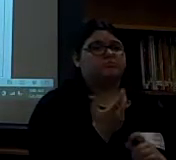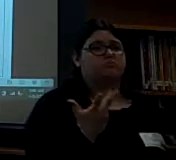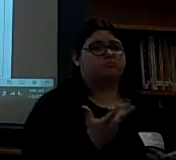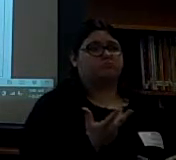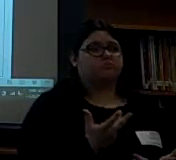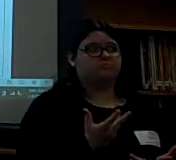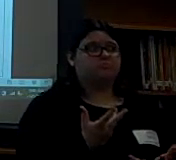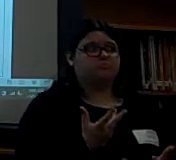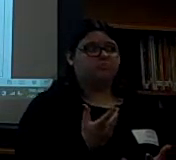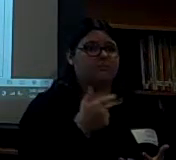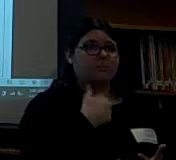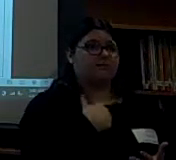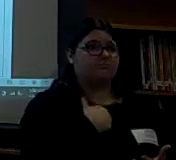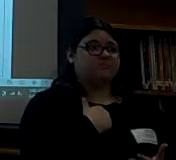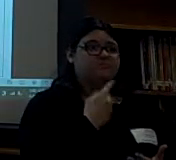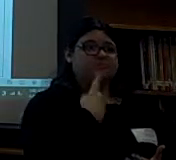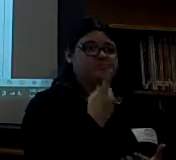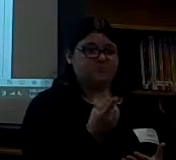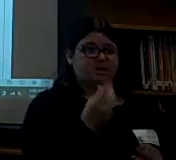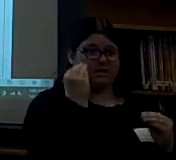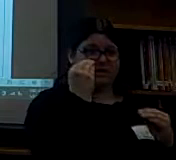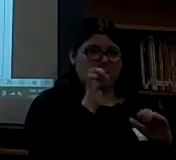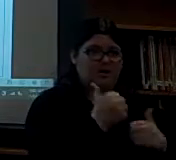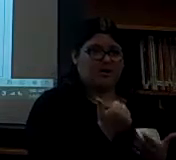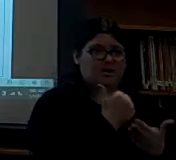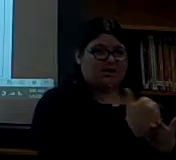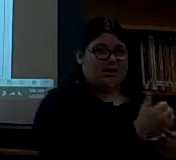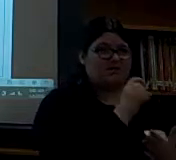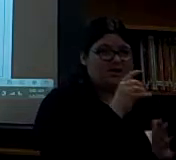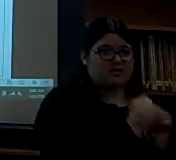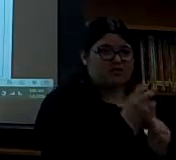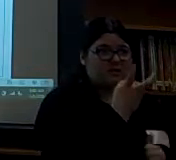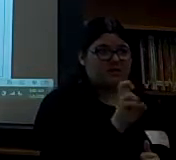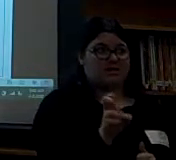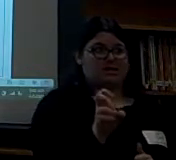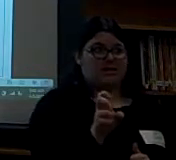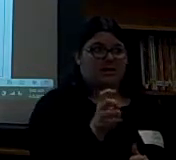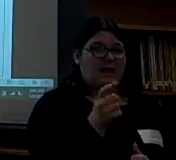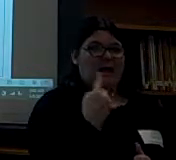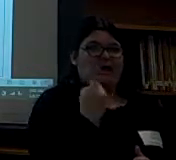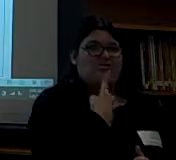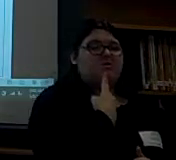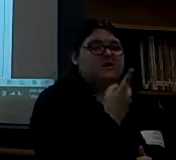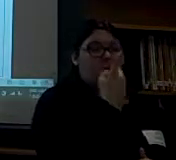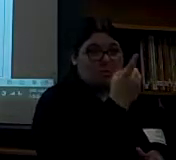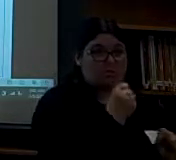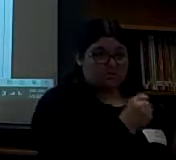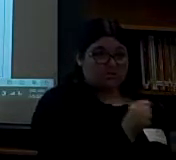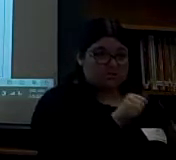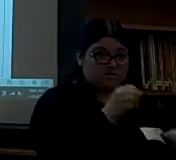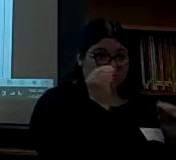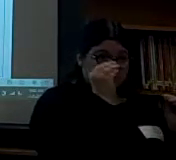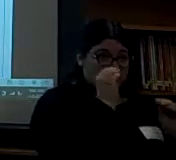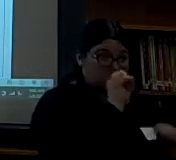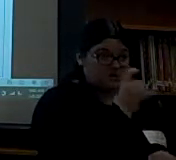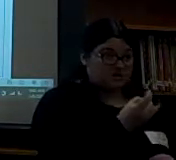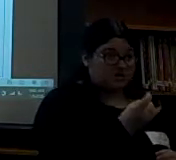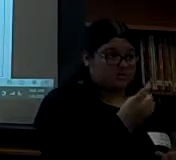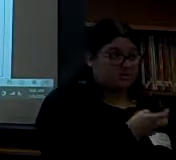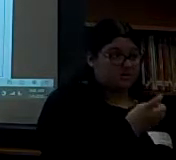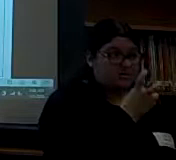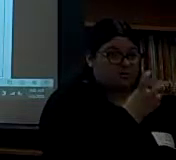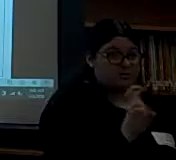So I mentioned that I'm going to teach you how to help kids with transitions. I only mentioned one strategy. If you can teach kids how to handle